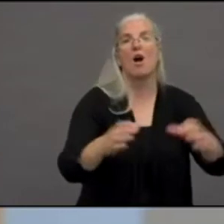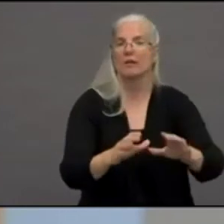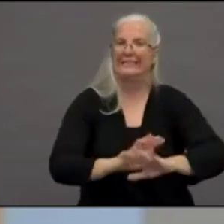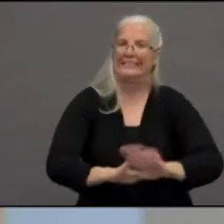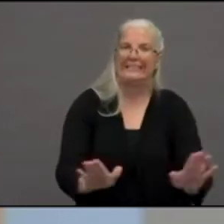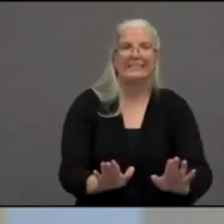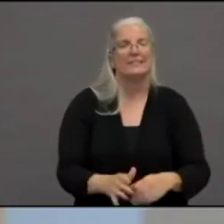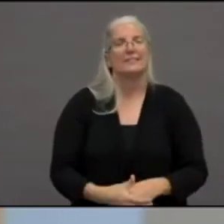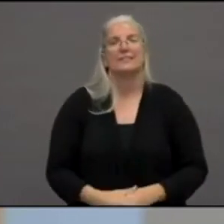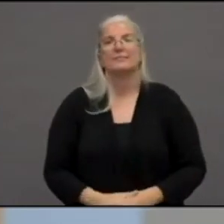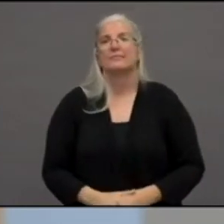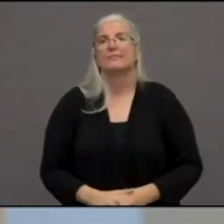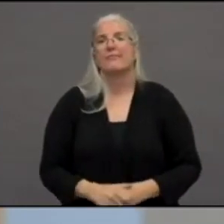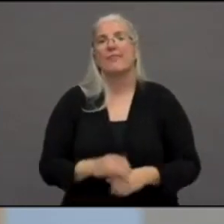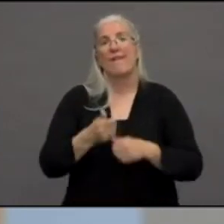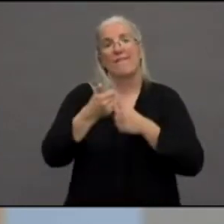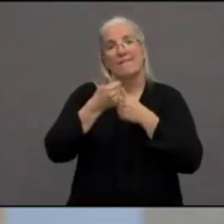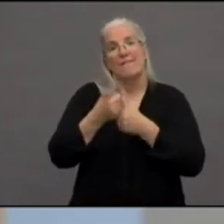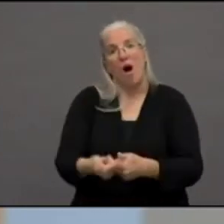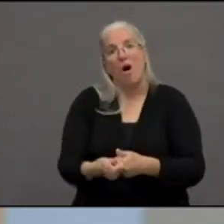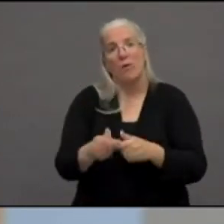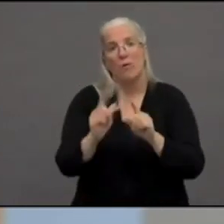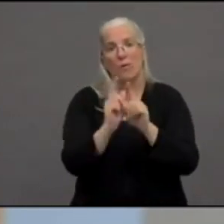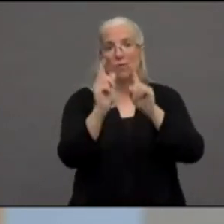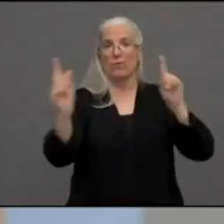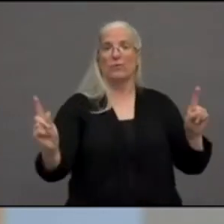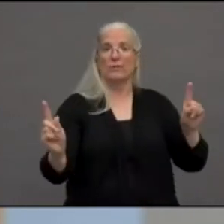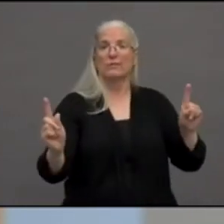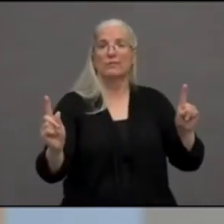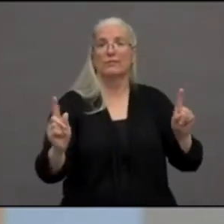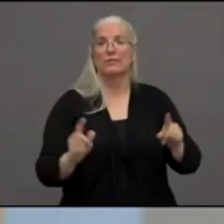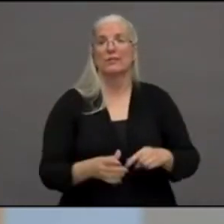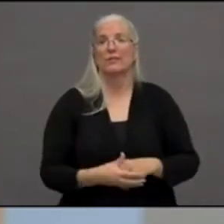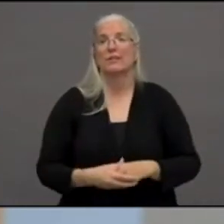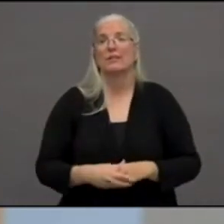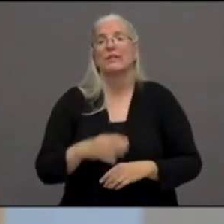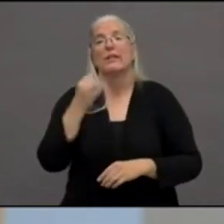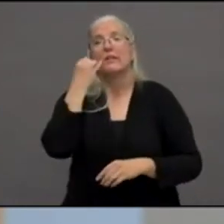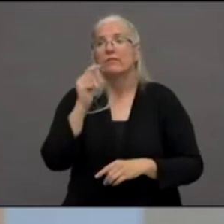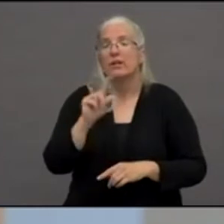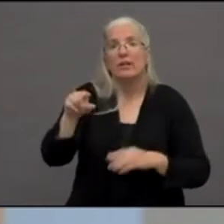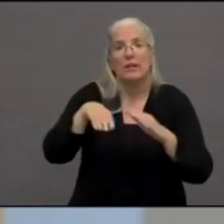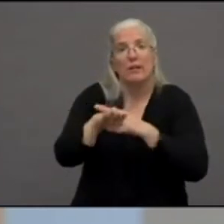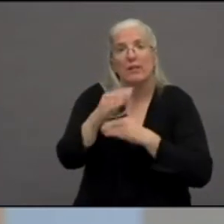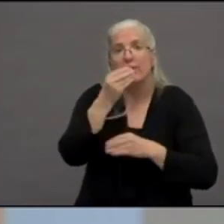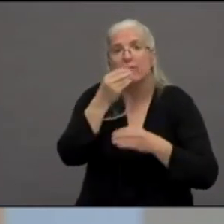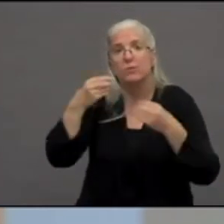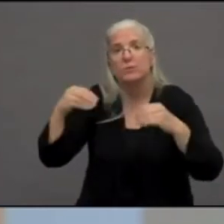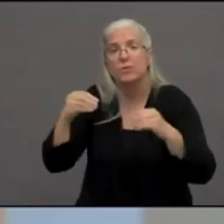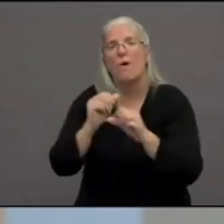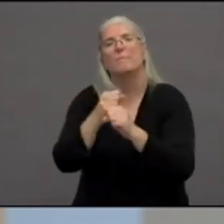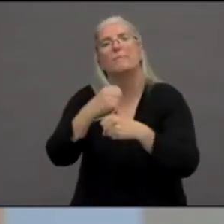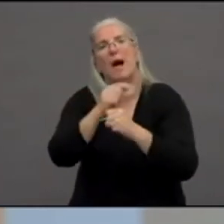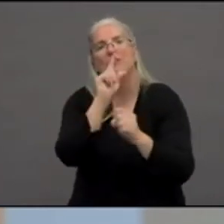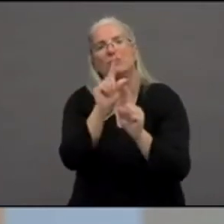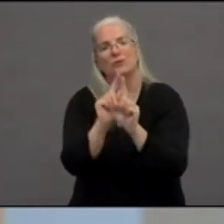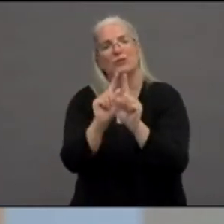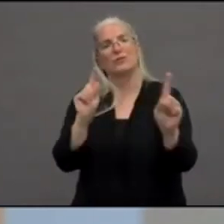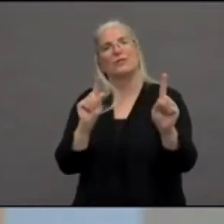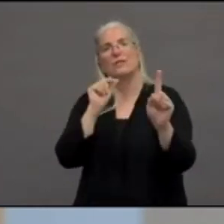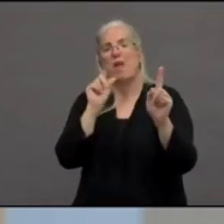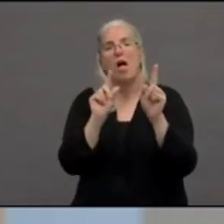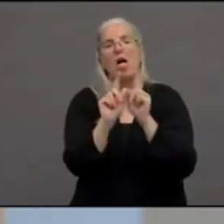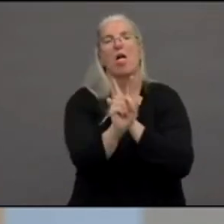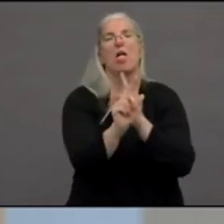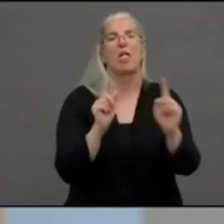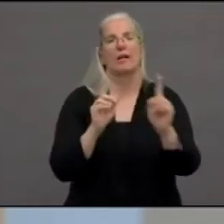we're out buying groceries or getting those goods that we need in order to work from home or survive, and so forth. And conversely, it's really